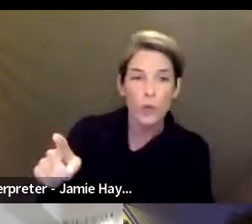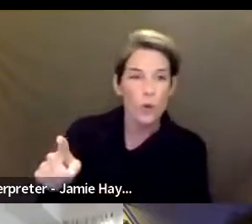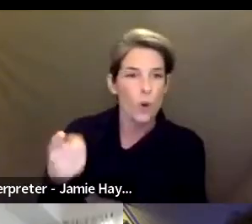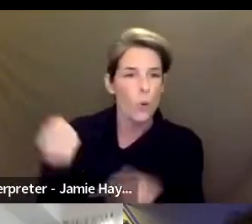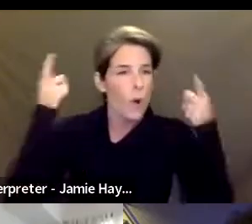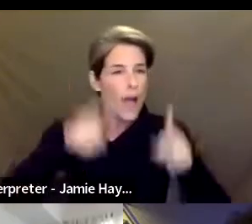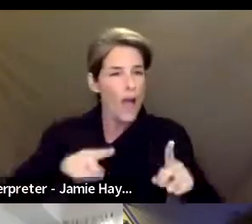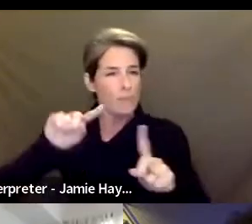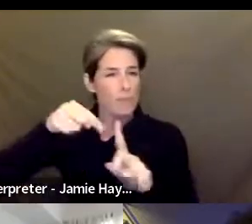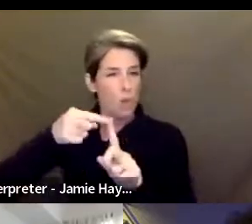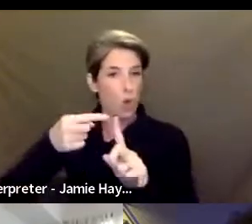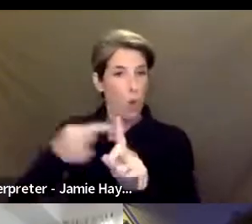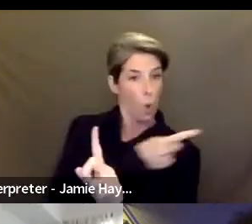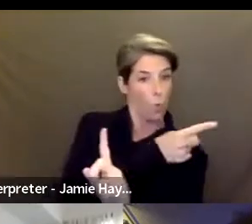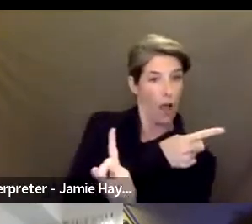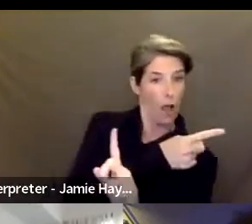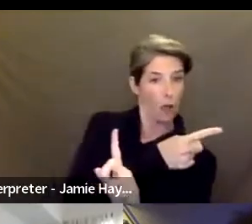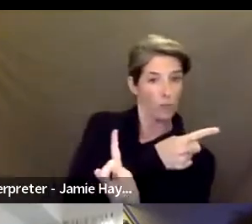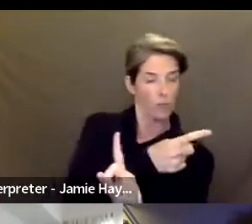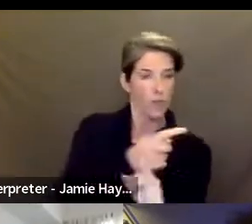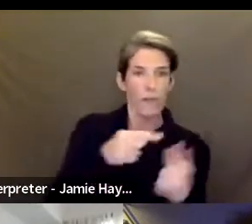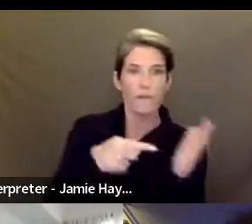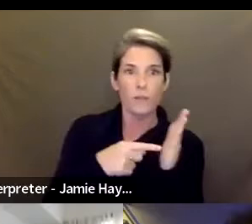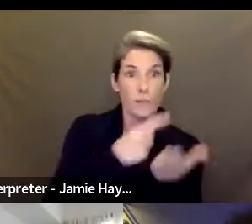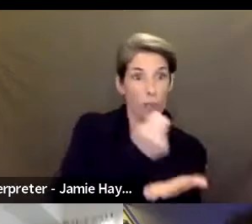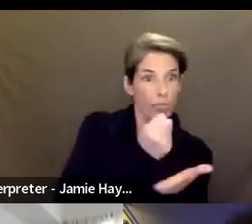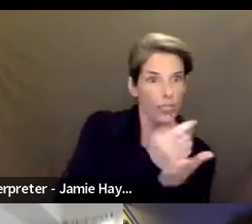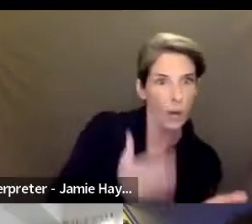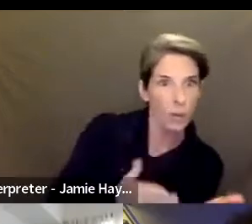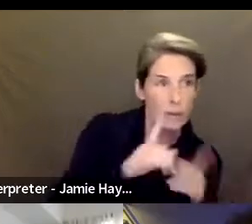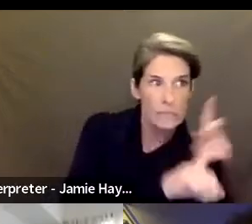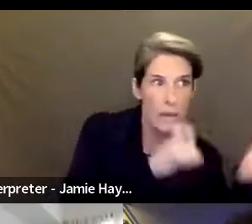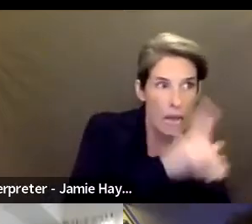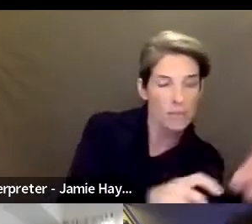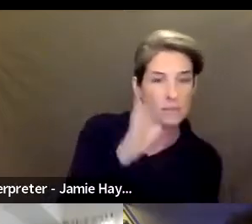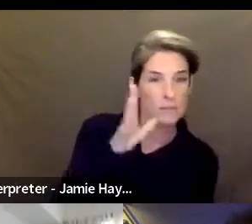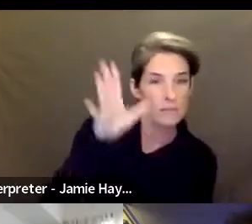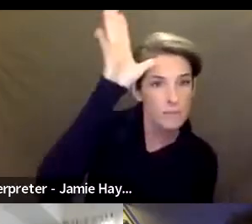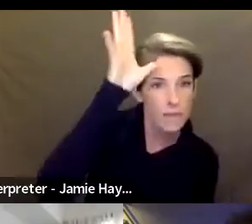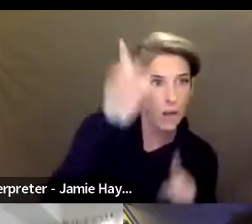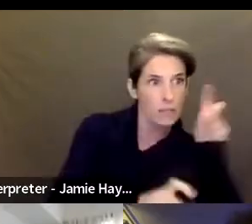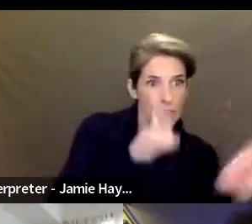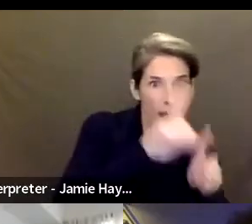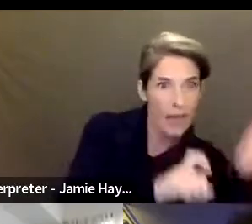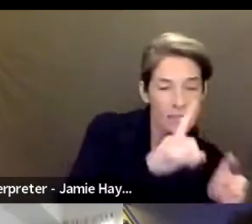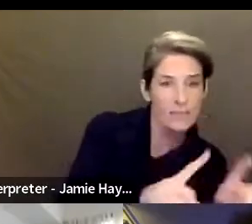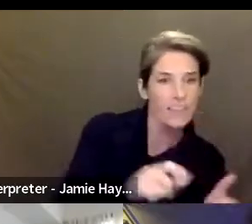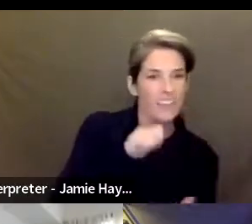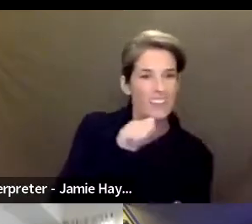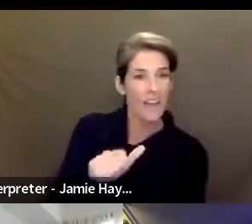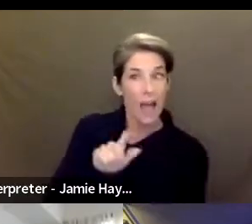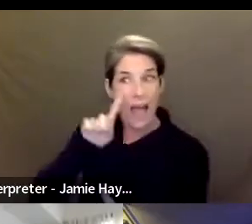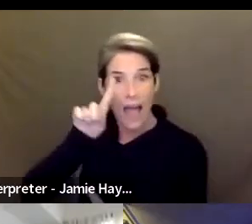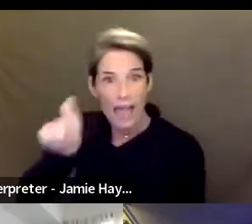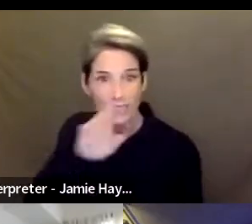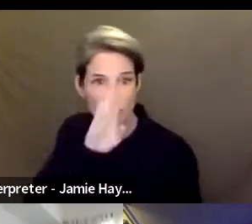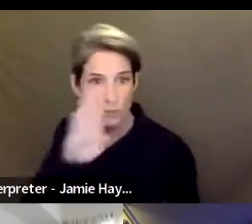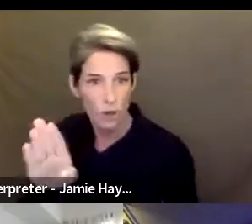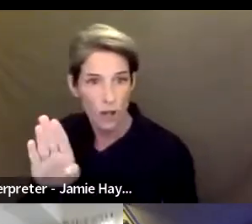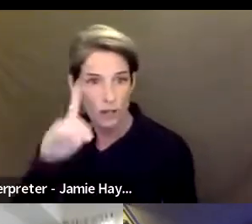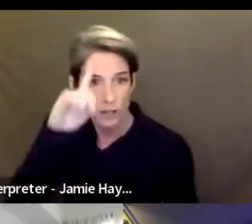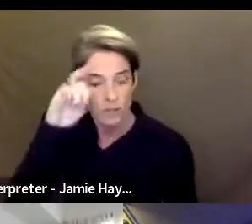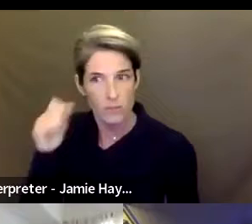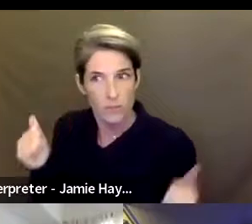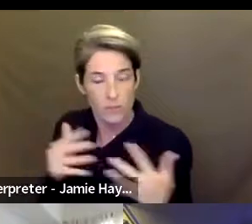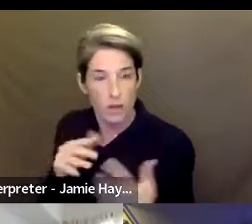adjacent. They'll go to a therapist. They'll go to a parent. They'll go to people around for fear of offending or